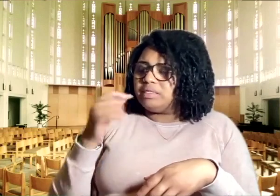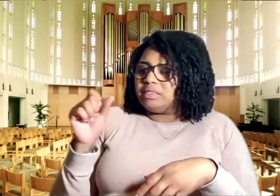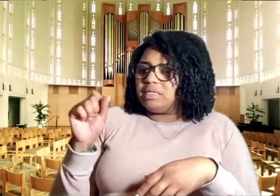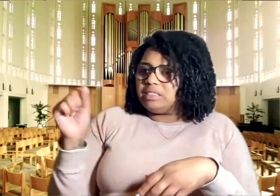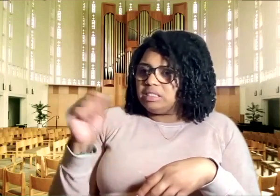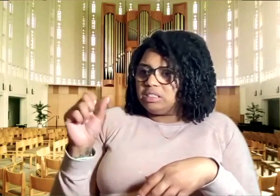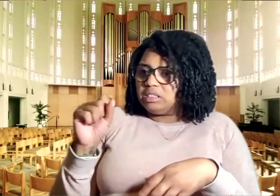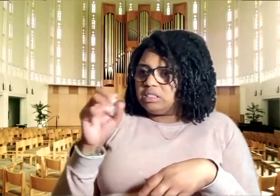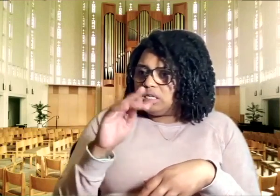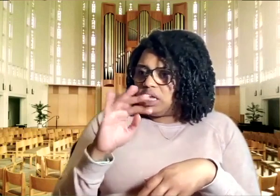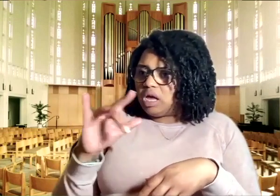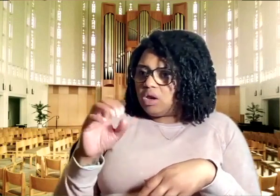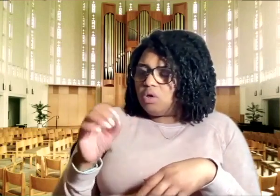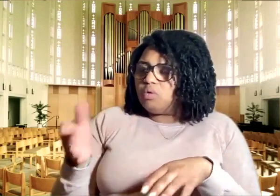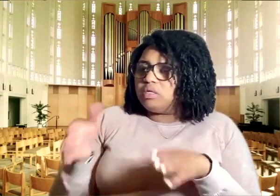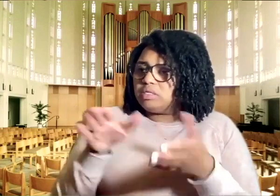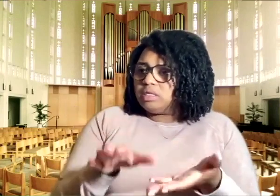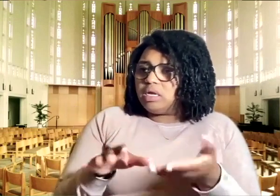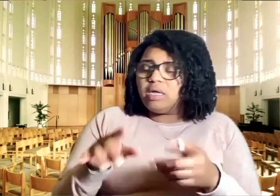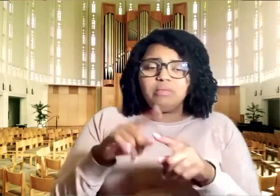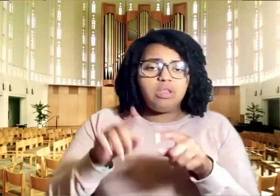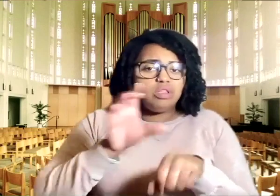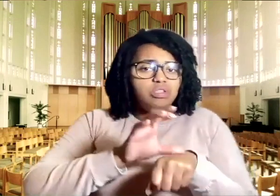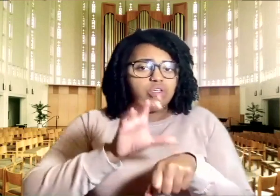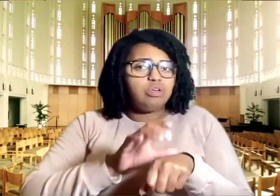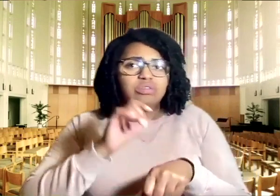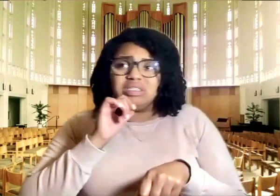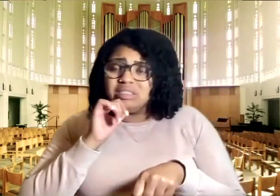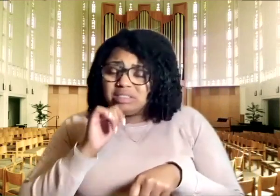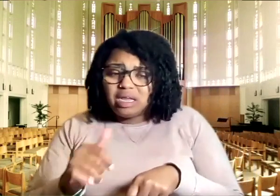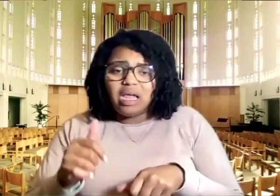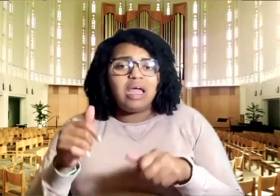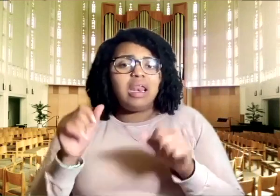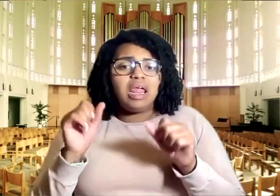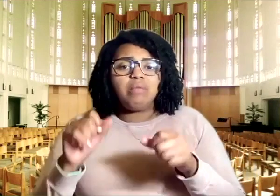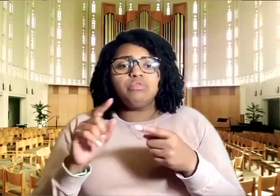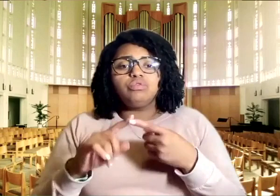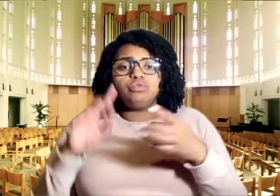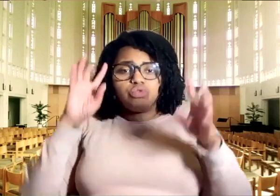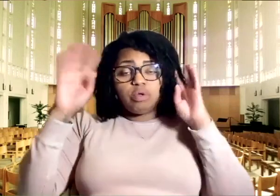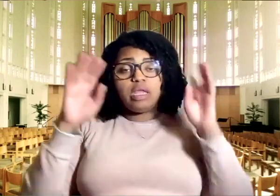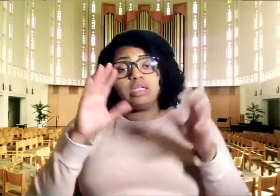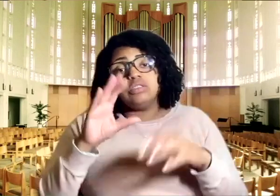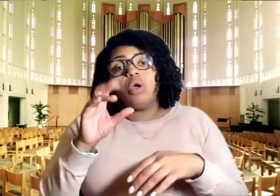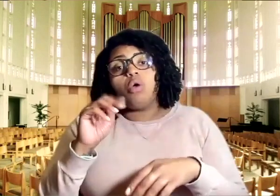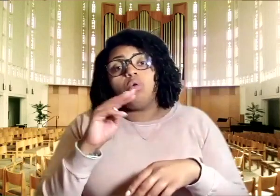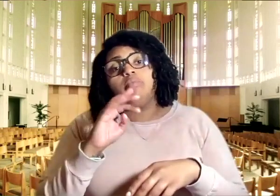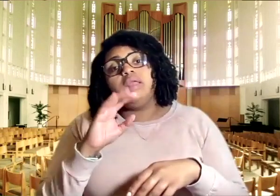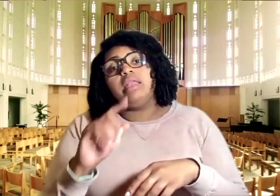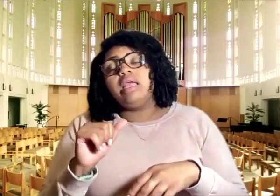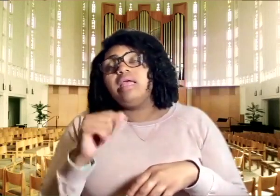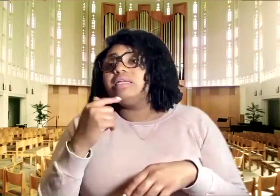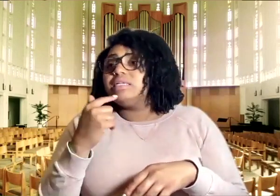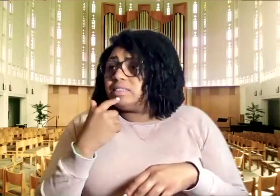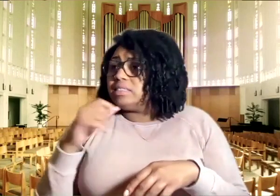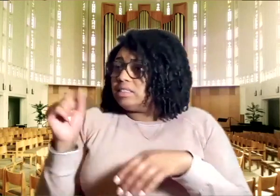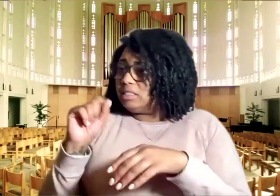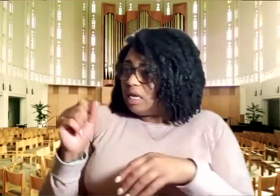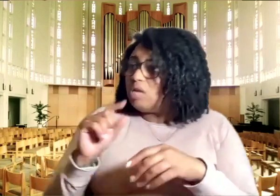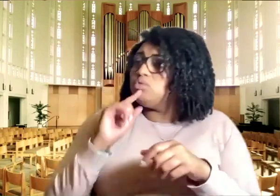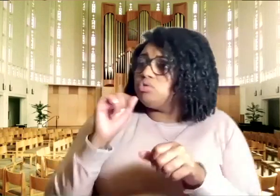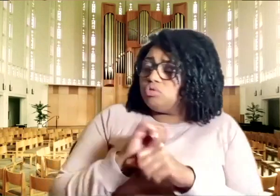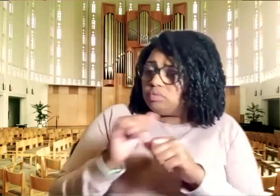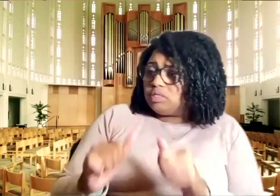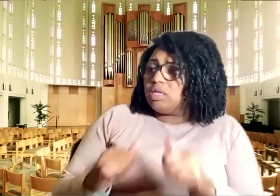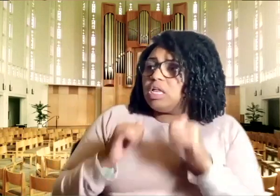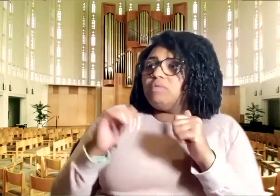own media to say that Seattle is alive. Why don't we tell the story of how we are loving and compassionate